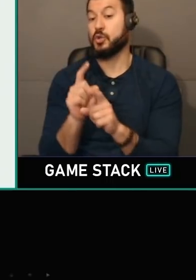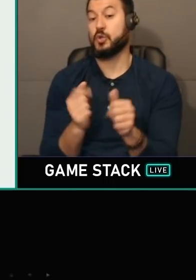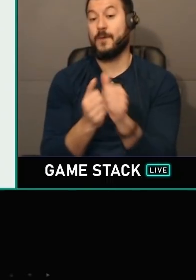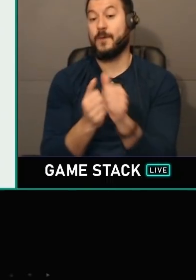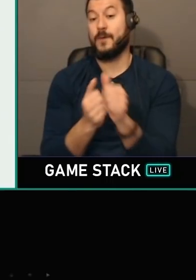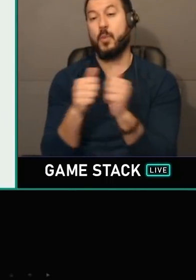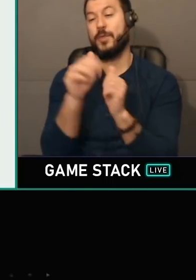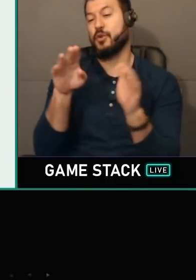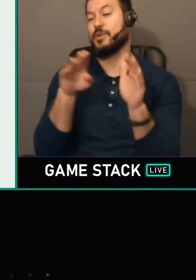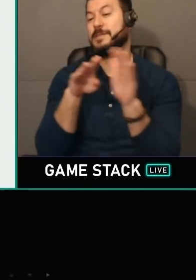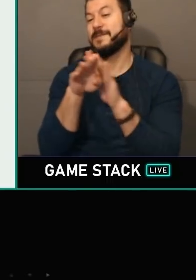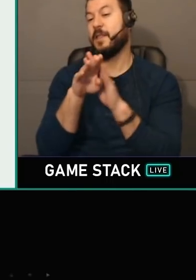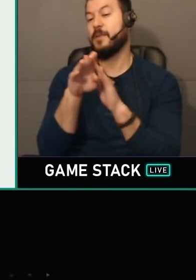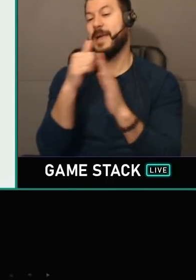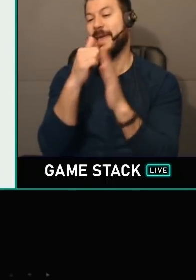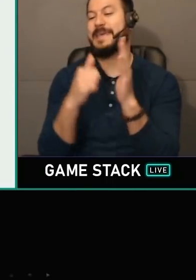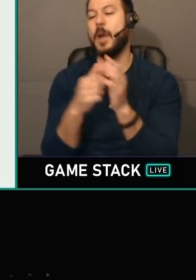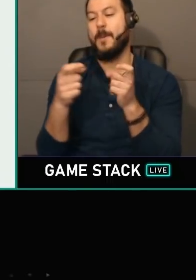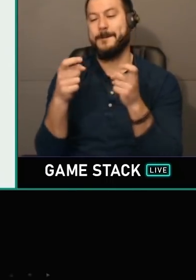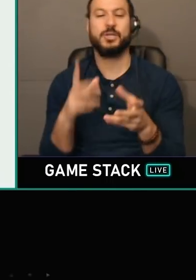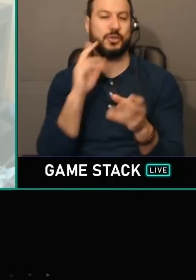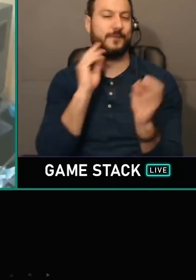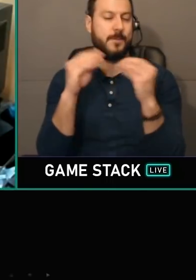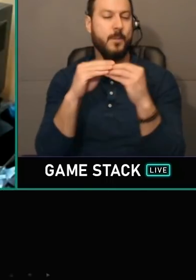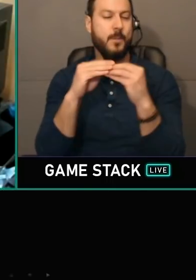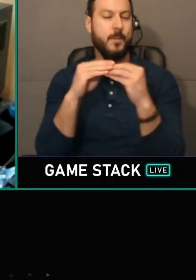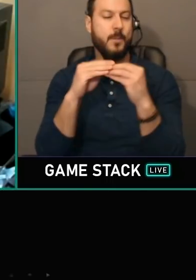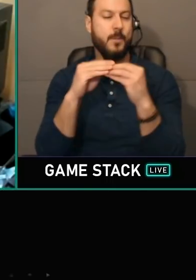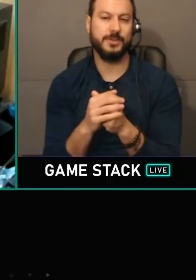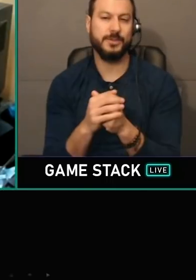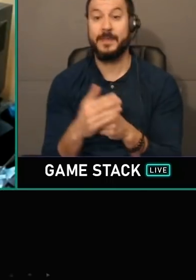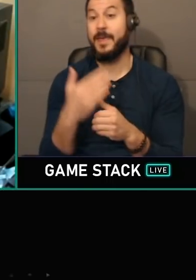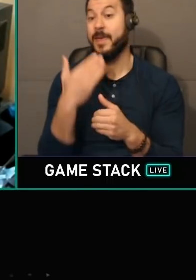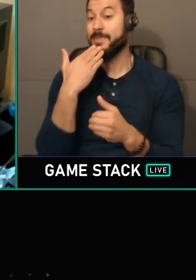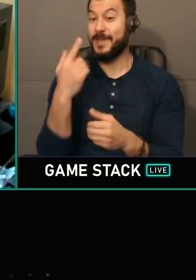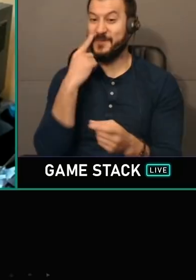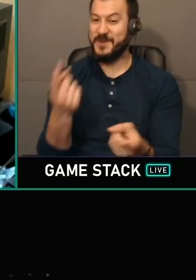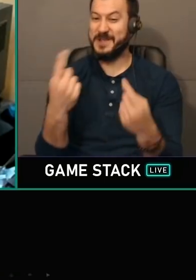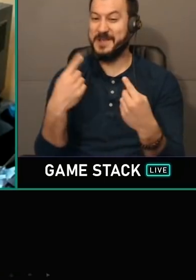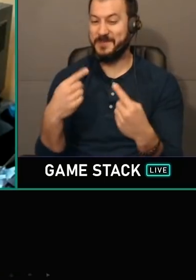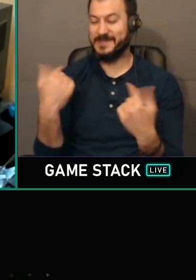developer account manager for more information. Thank you for attending today's